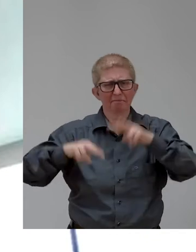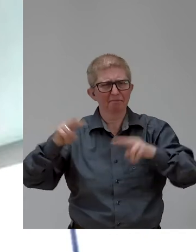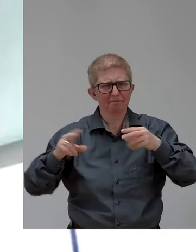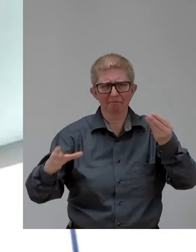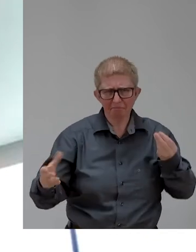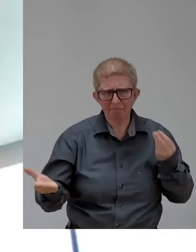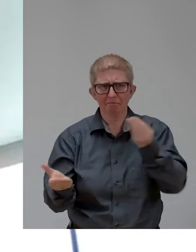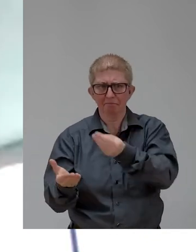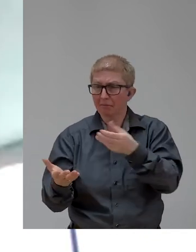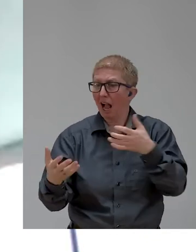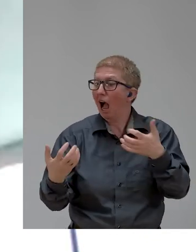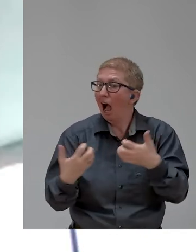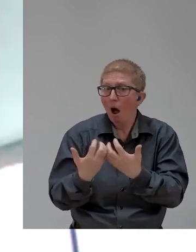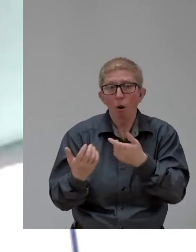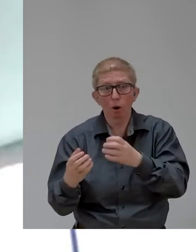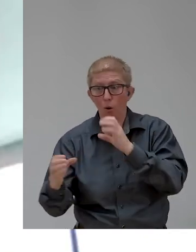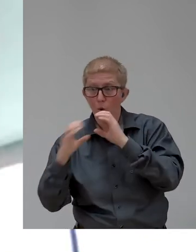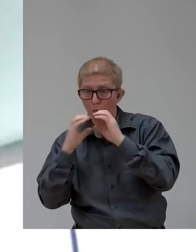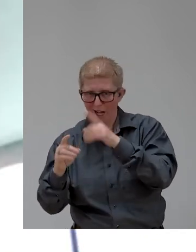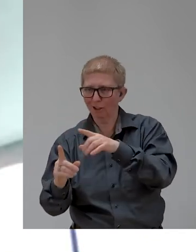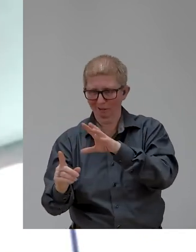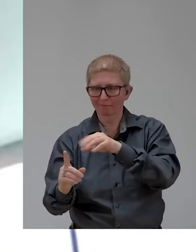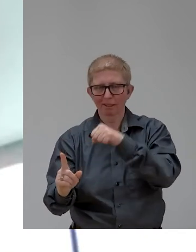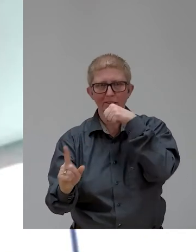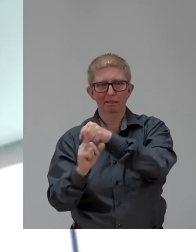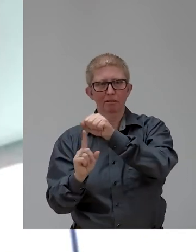also very a huge need in Turkey.